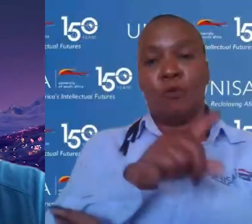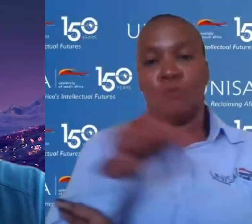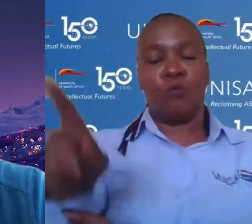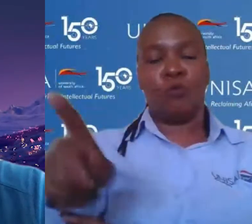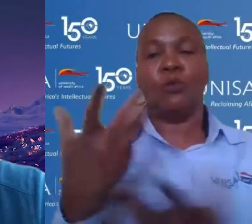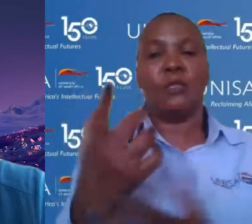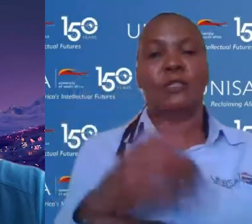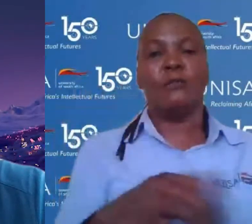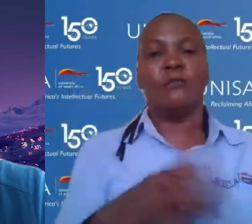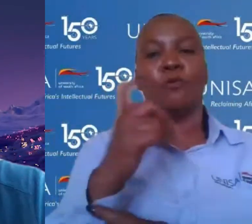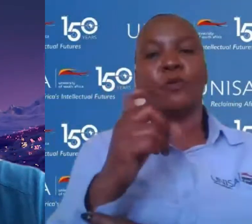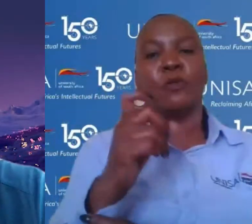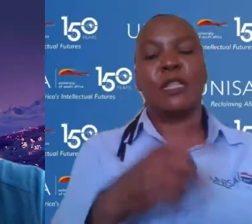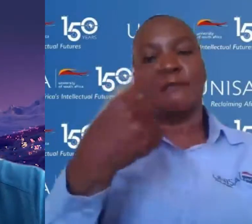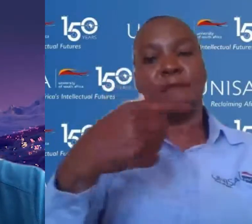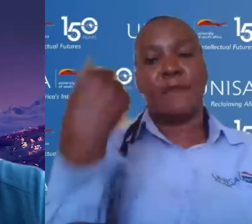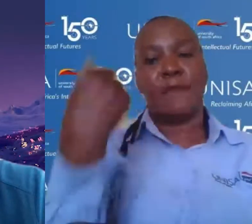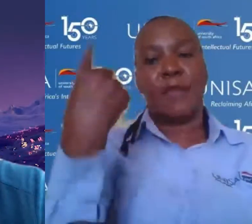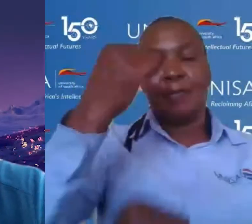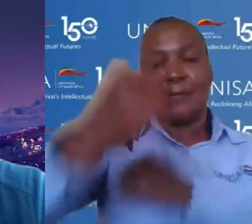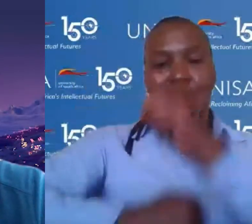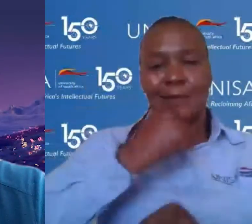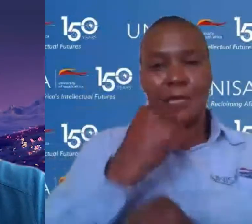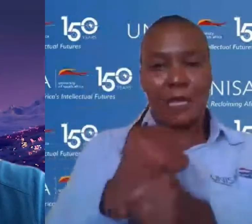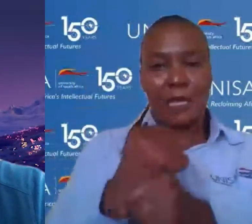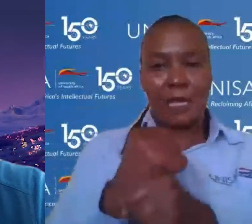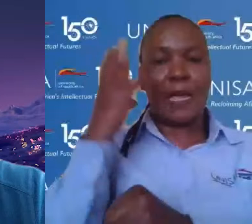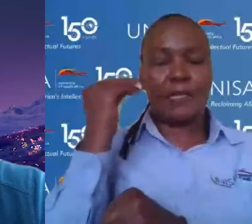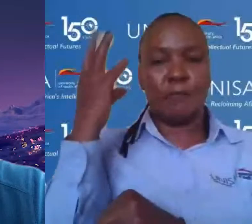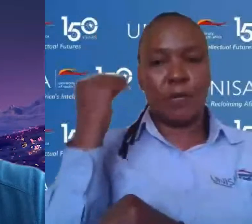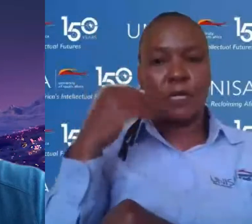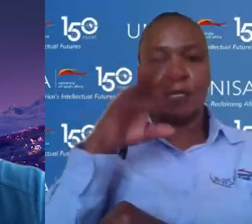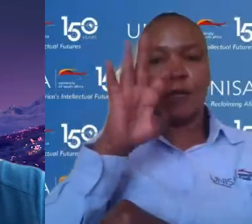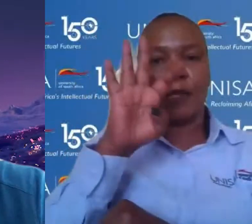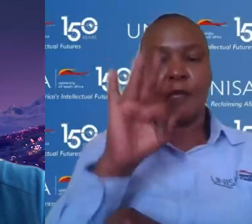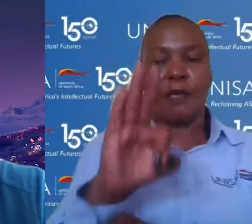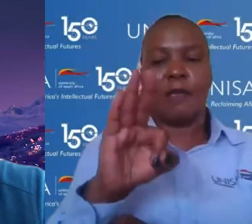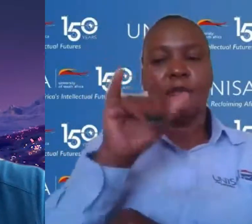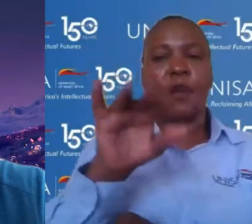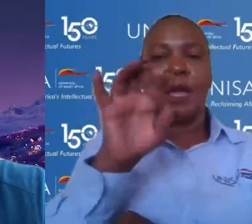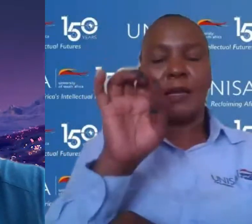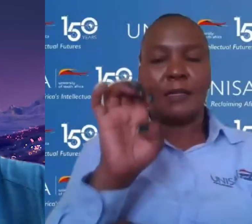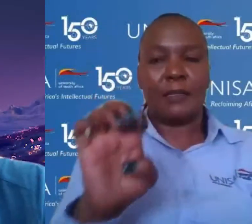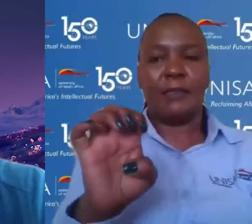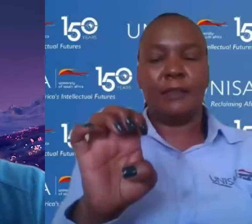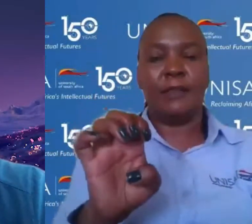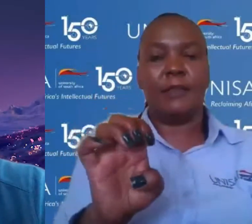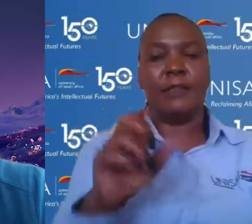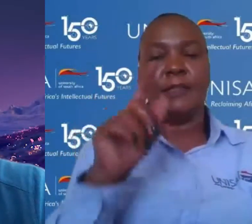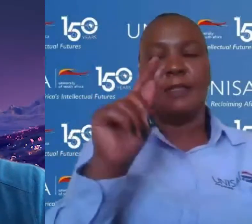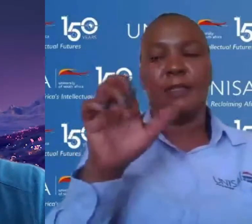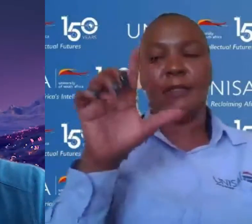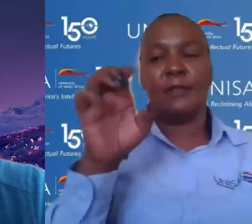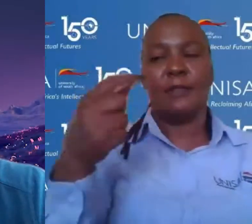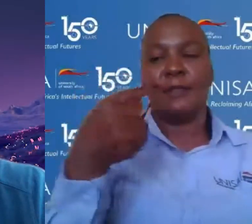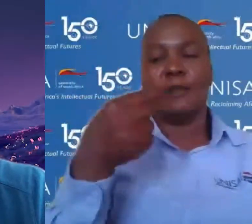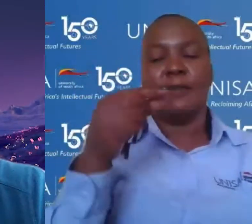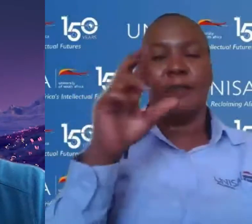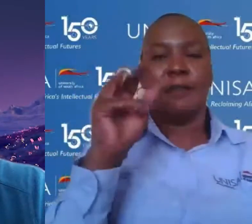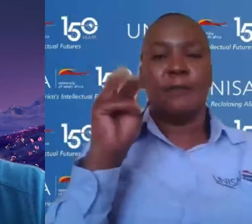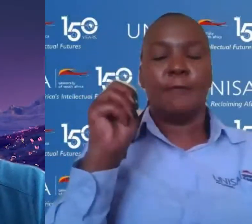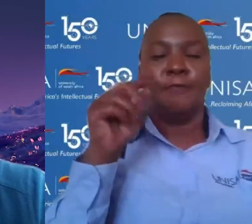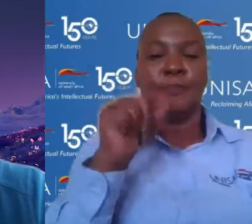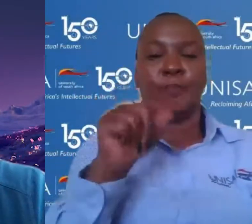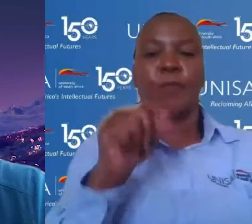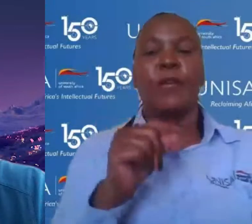the First Year Experience Telegram. If you search it, you will not find it. You can